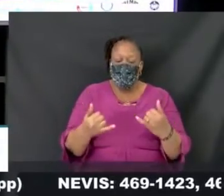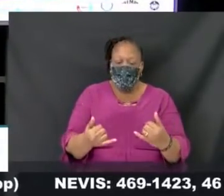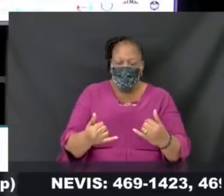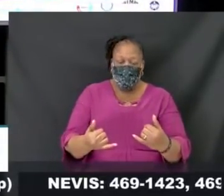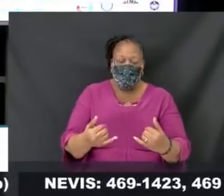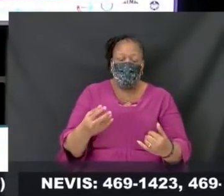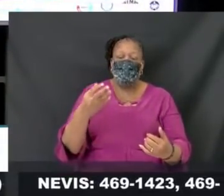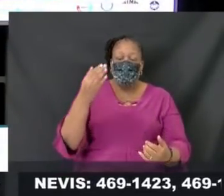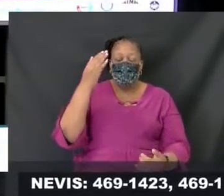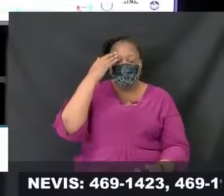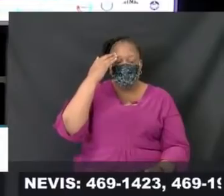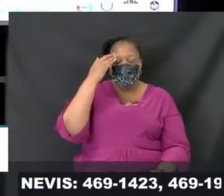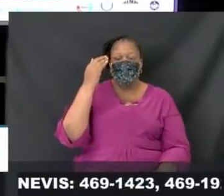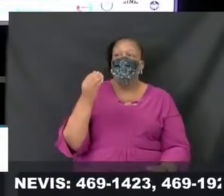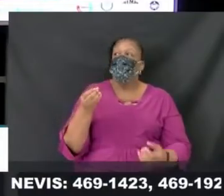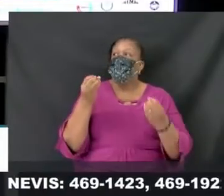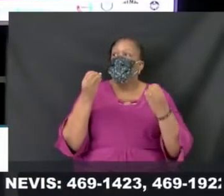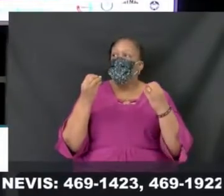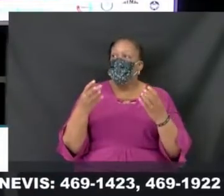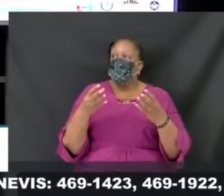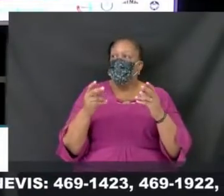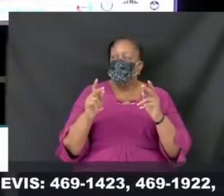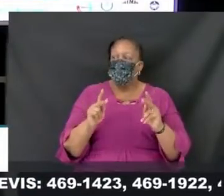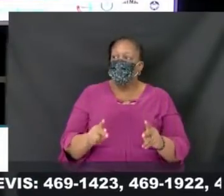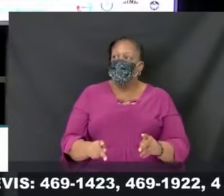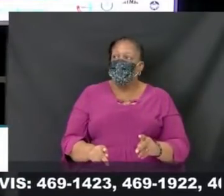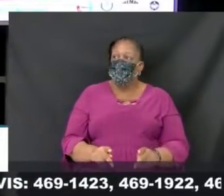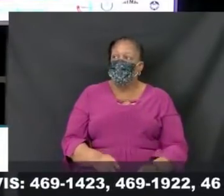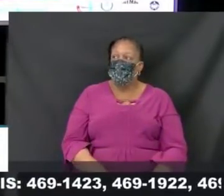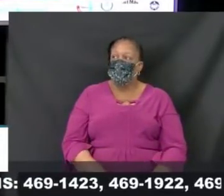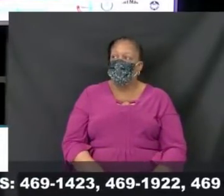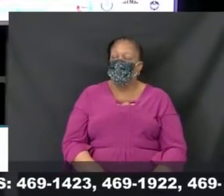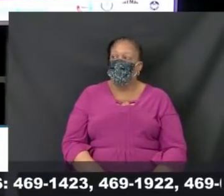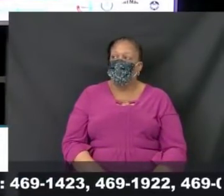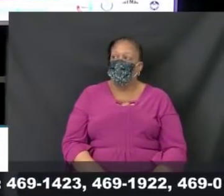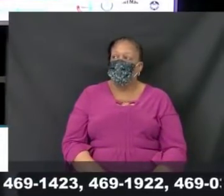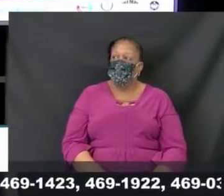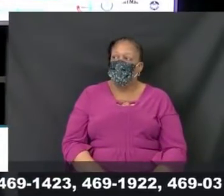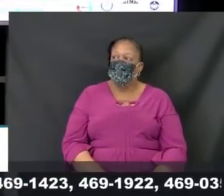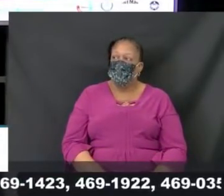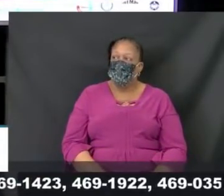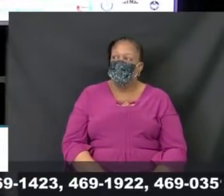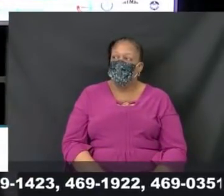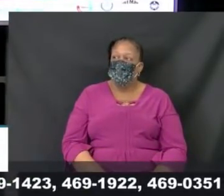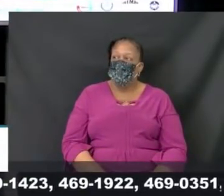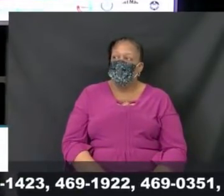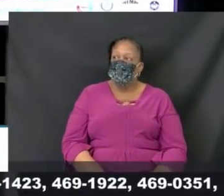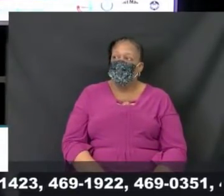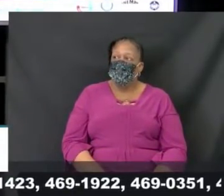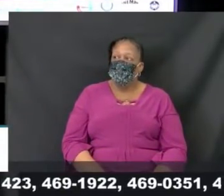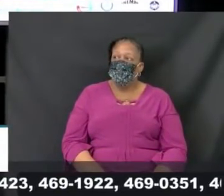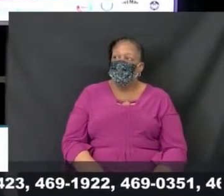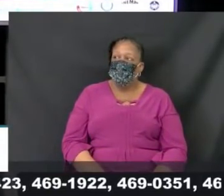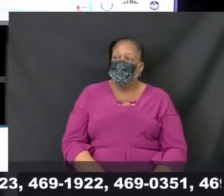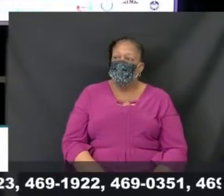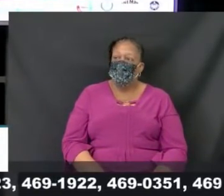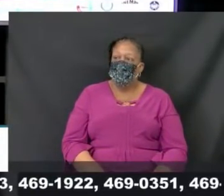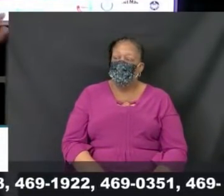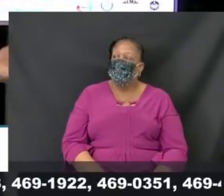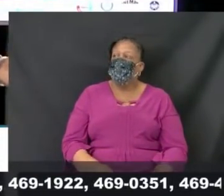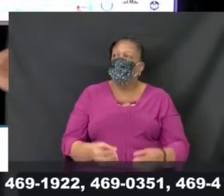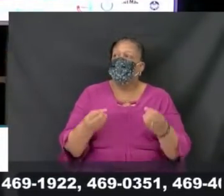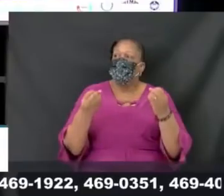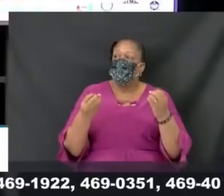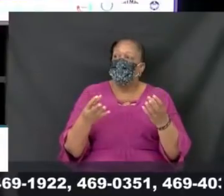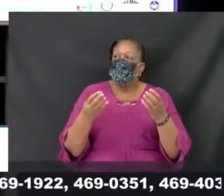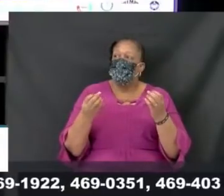where we know that the predominant virus responsible for the flu-like symptoms would be the coronavirus, someone